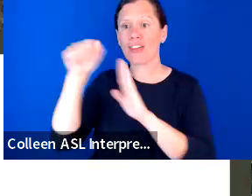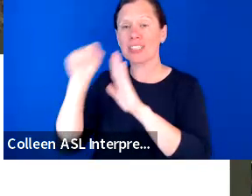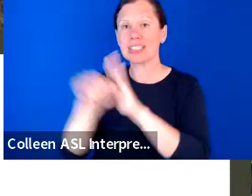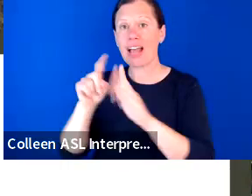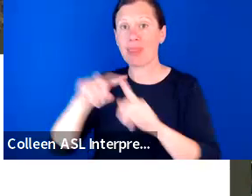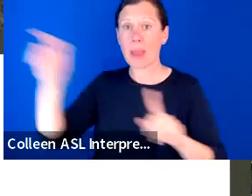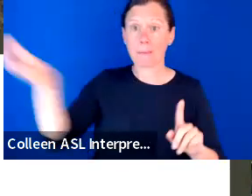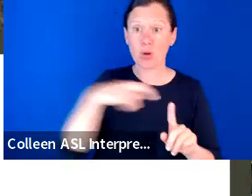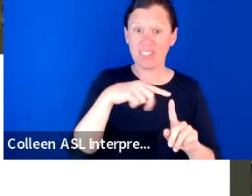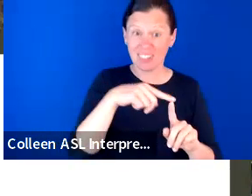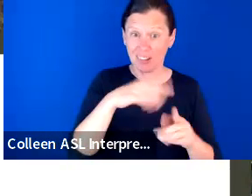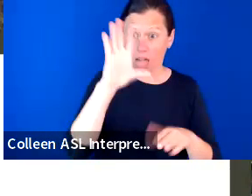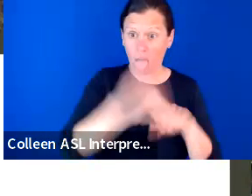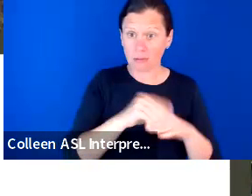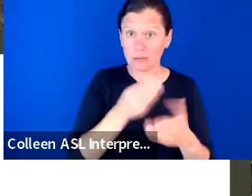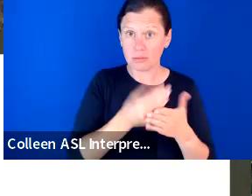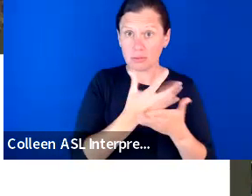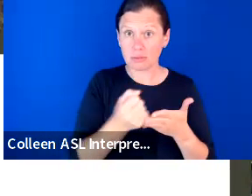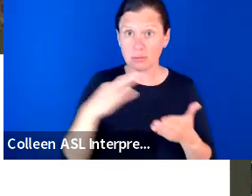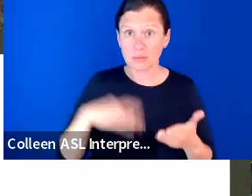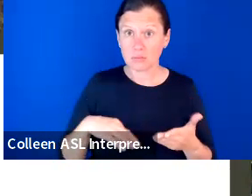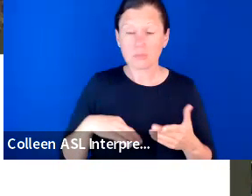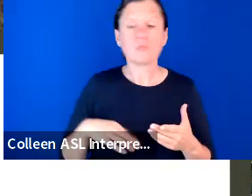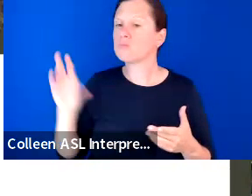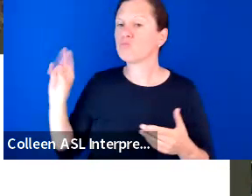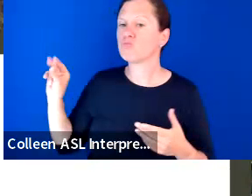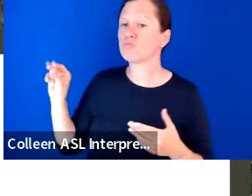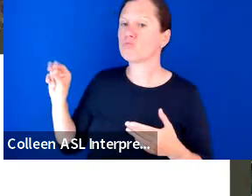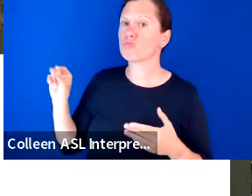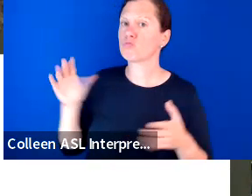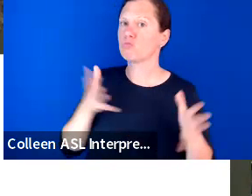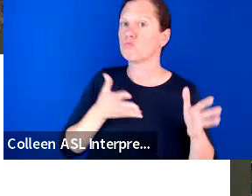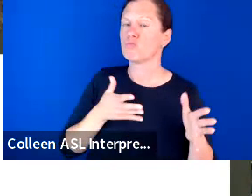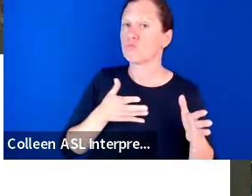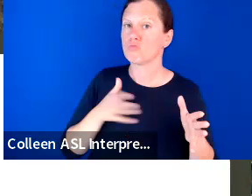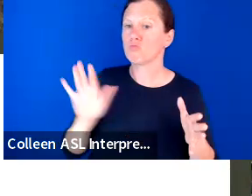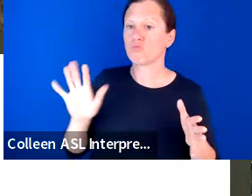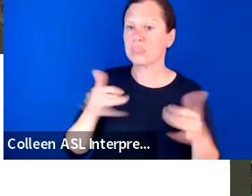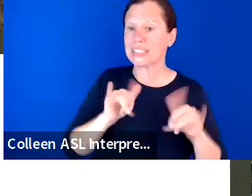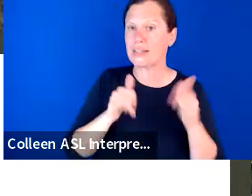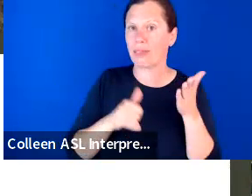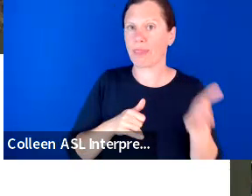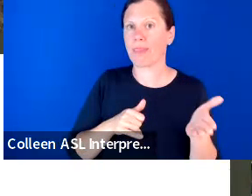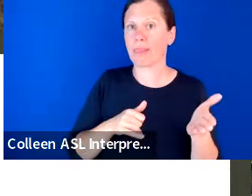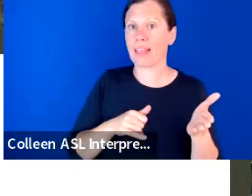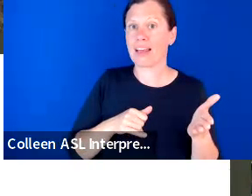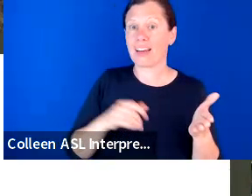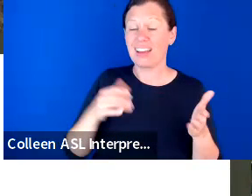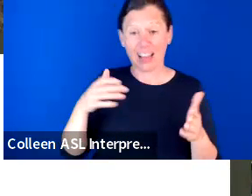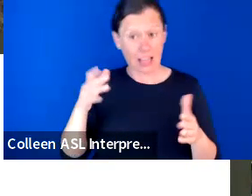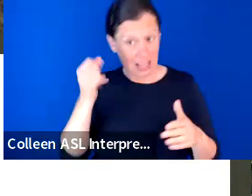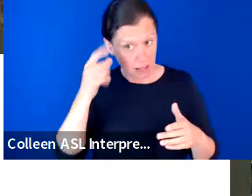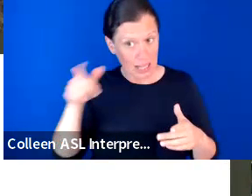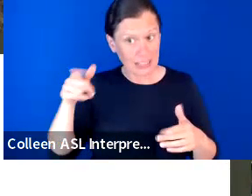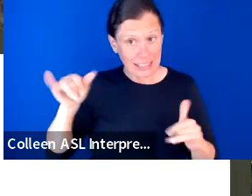benefits? You won't actually, as long as you've paid in and invested. So if you've paid in for 10